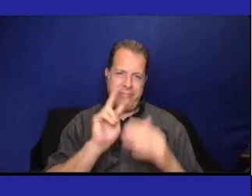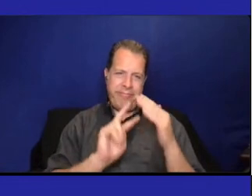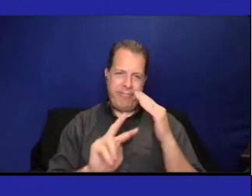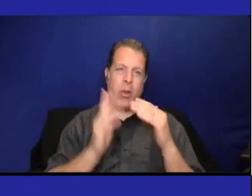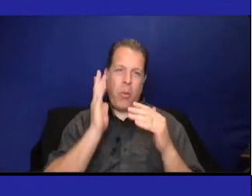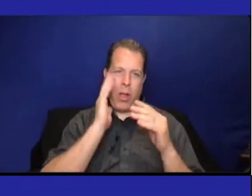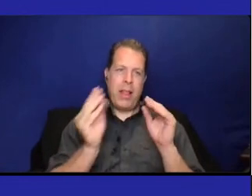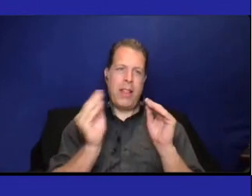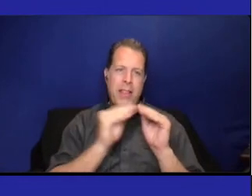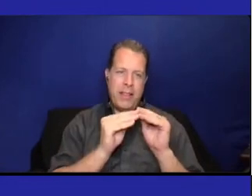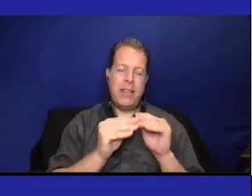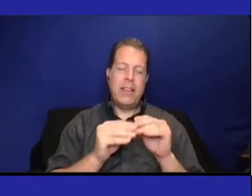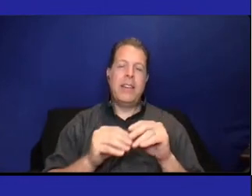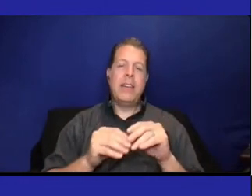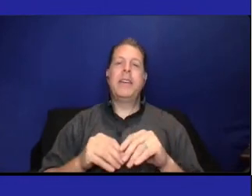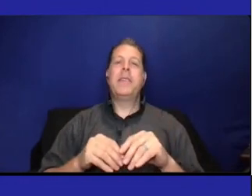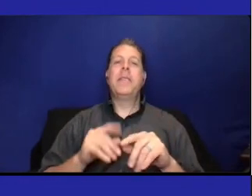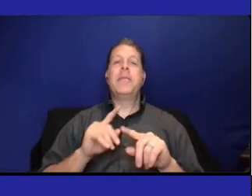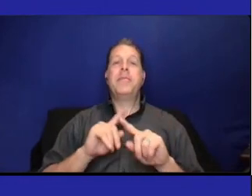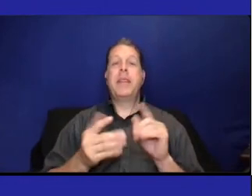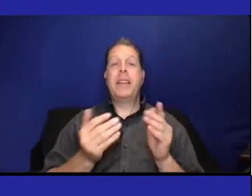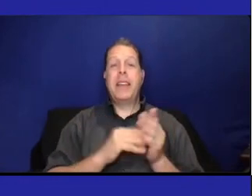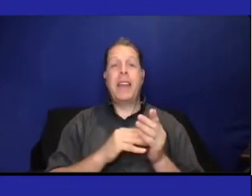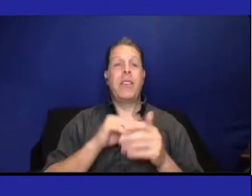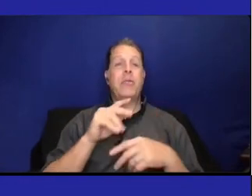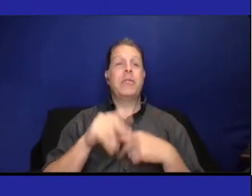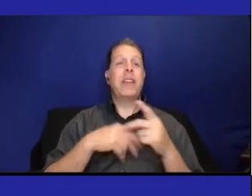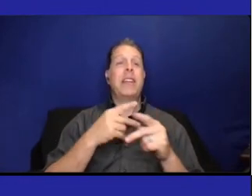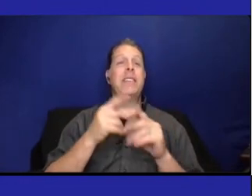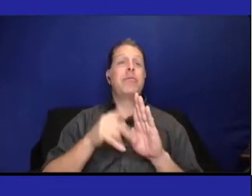But again, these kinds of projects,